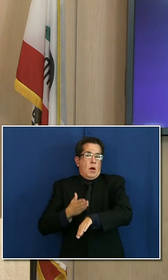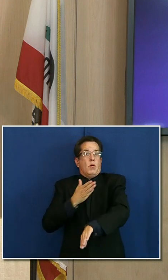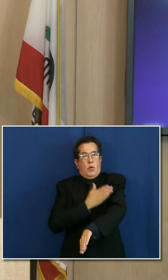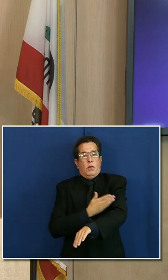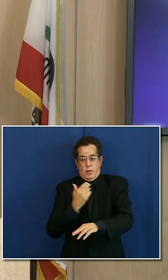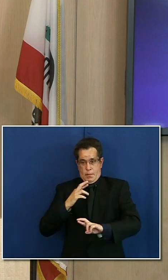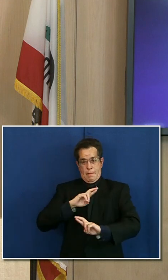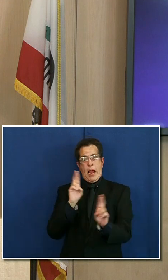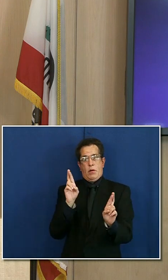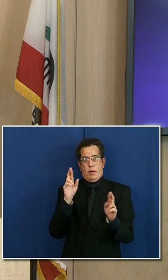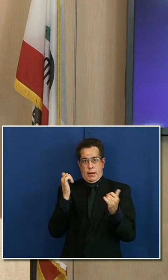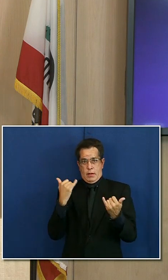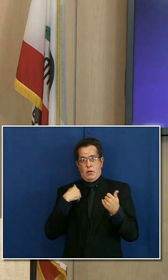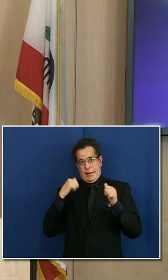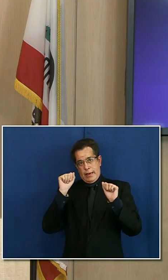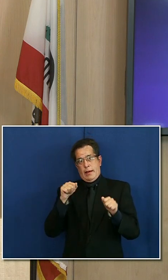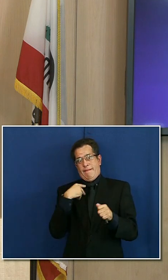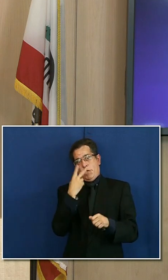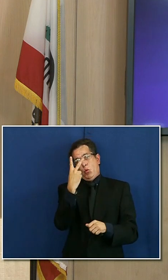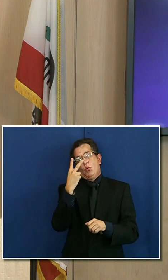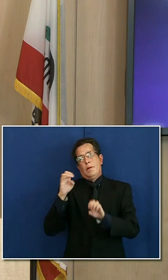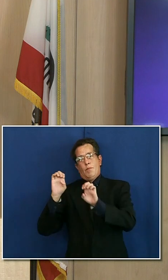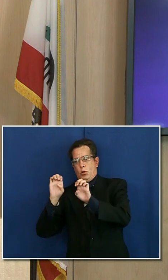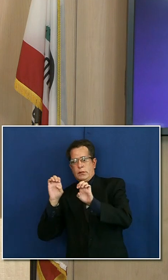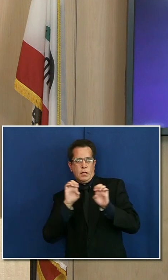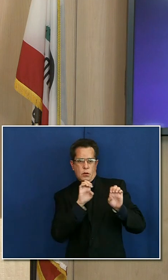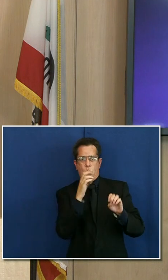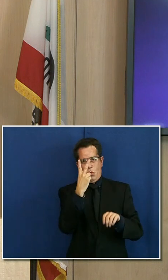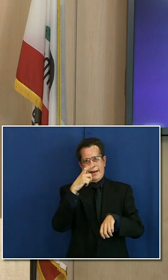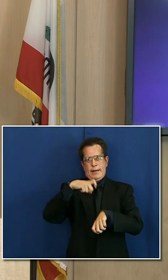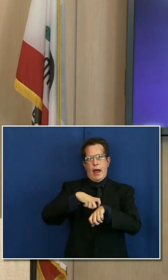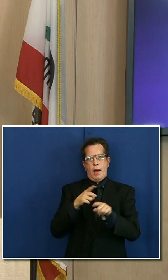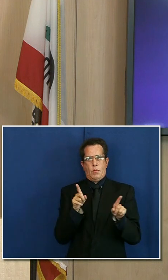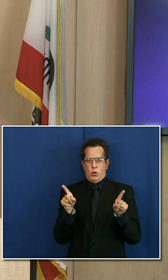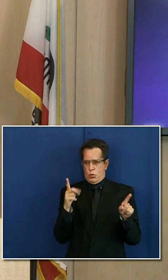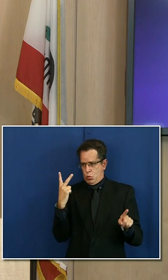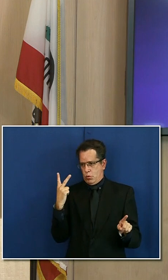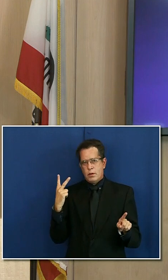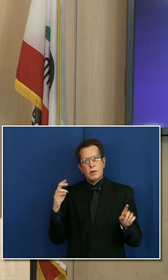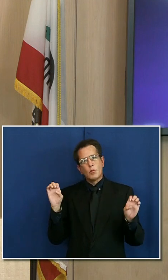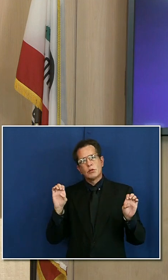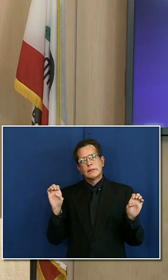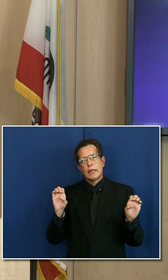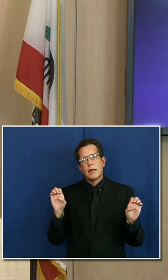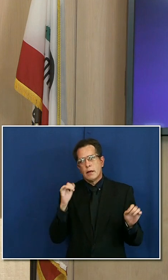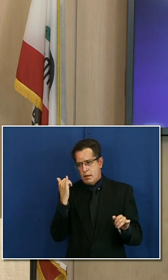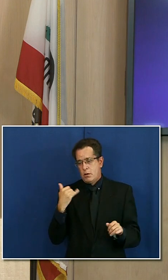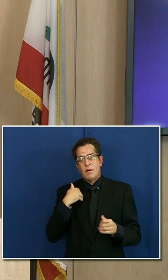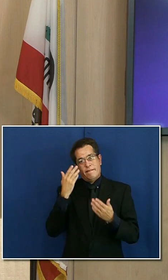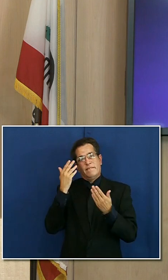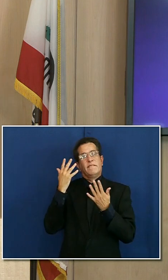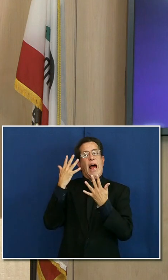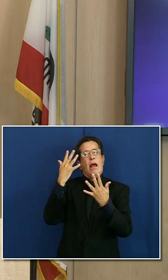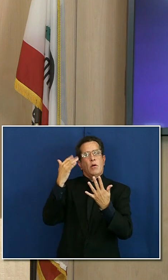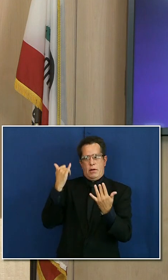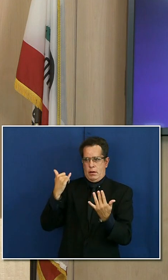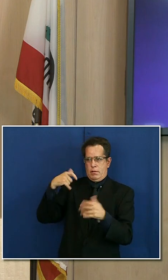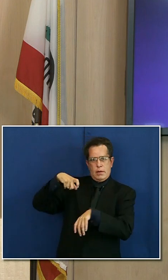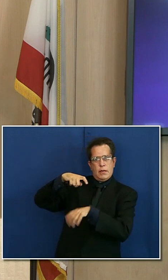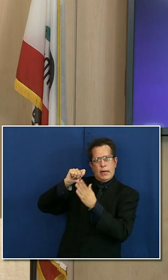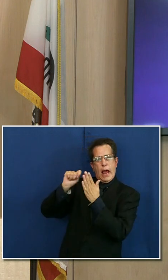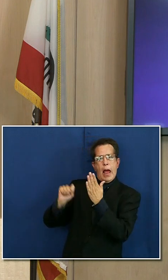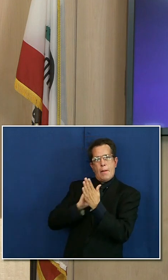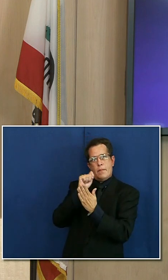that has allowed us to handle 2 emergencies at once. When we started planning for fire season, we wondered how we